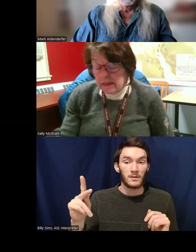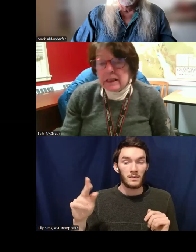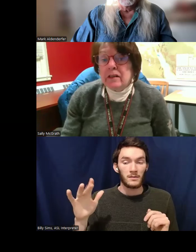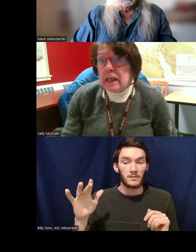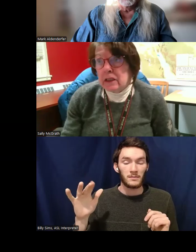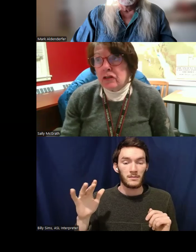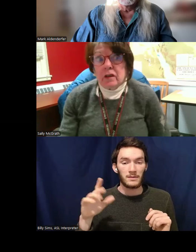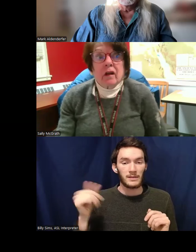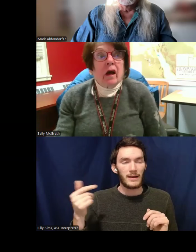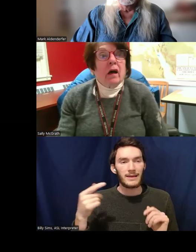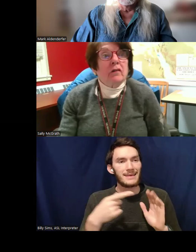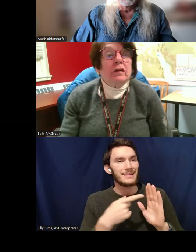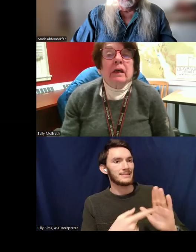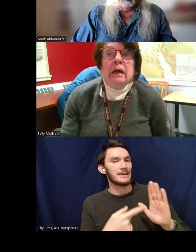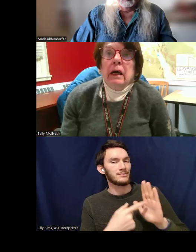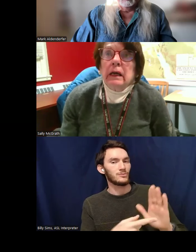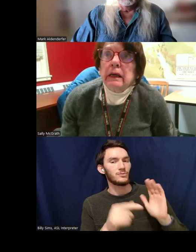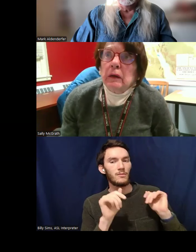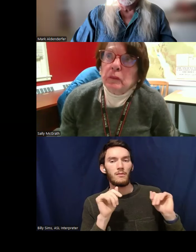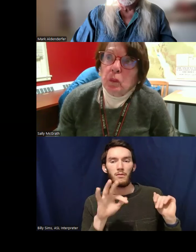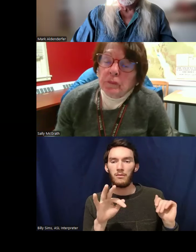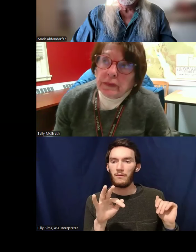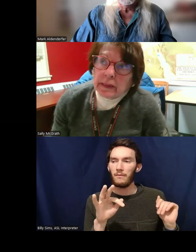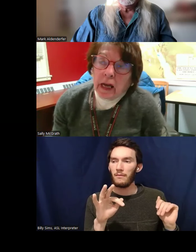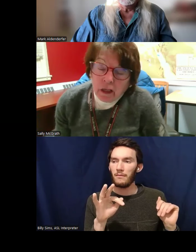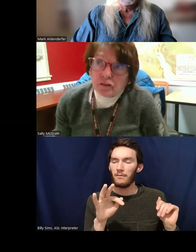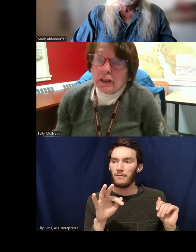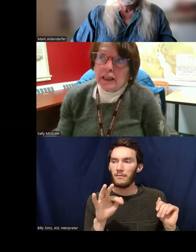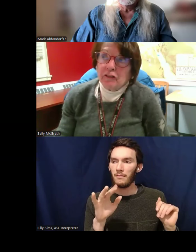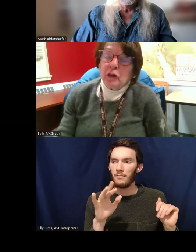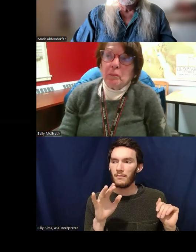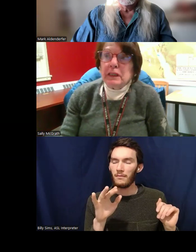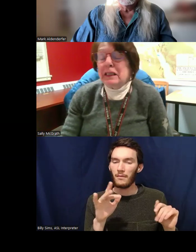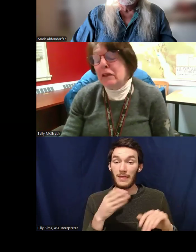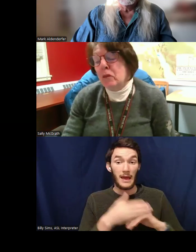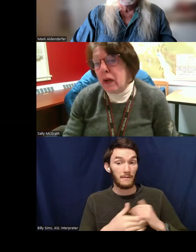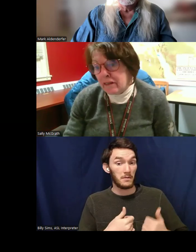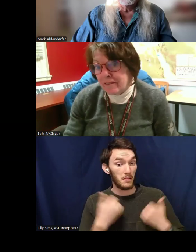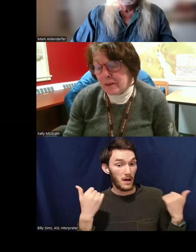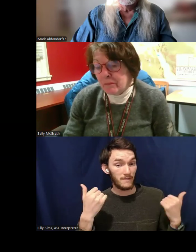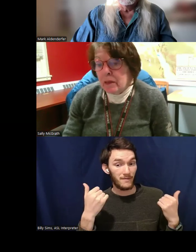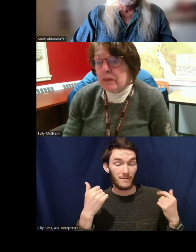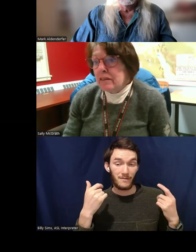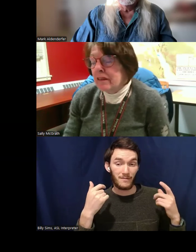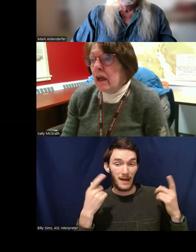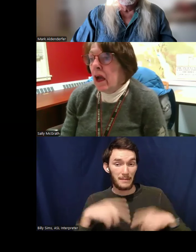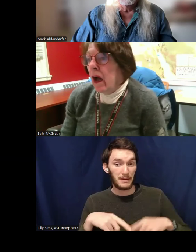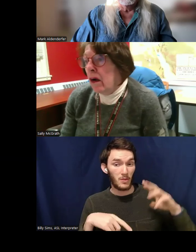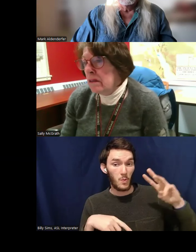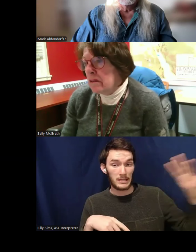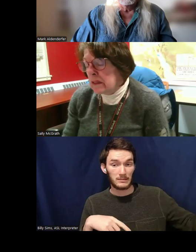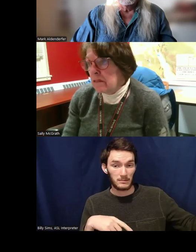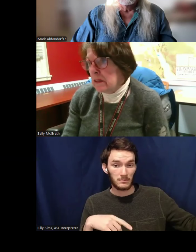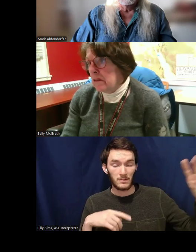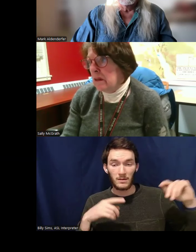Is there any indication of the afterlife being in the West? Because